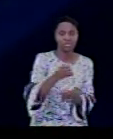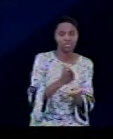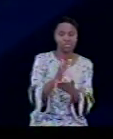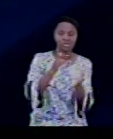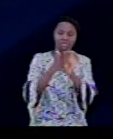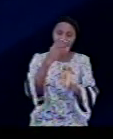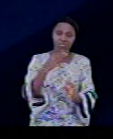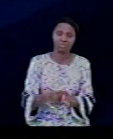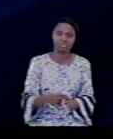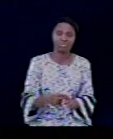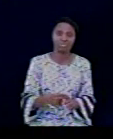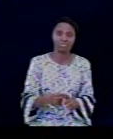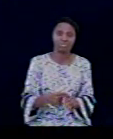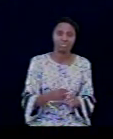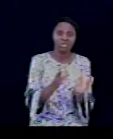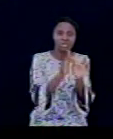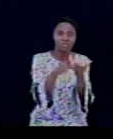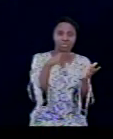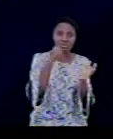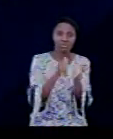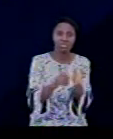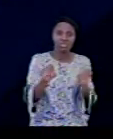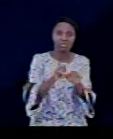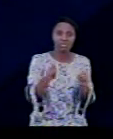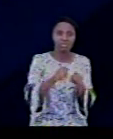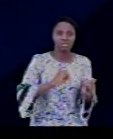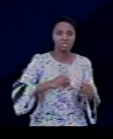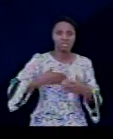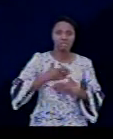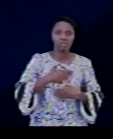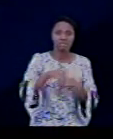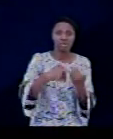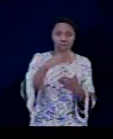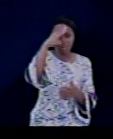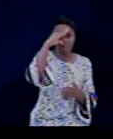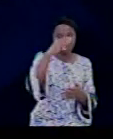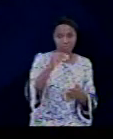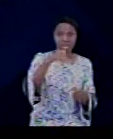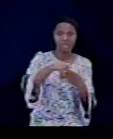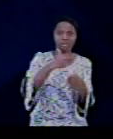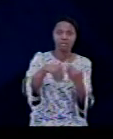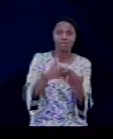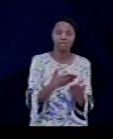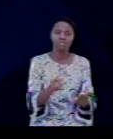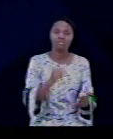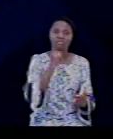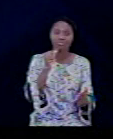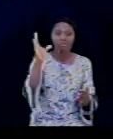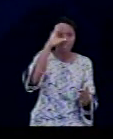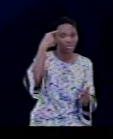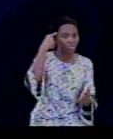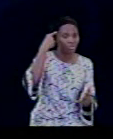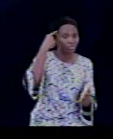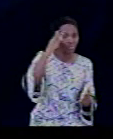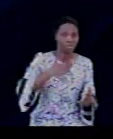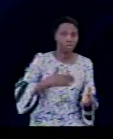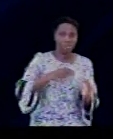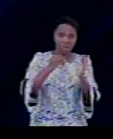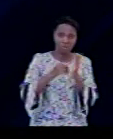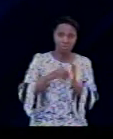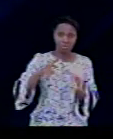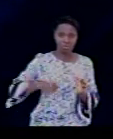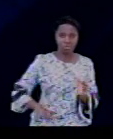all things, not seeking my own profit, but the profit of many, that